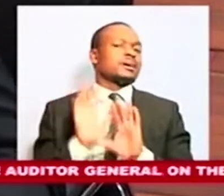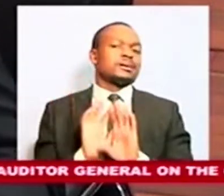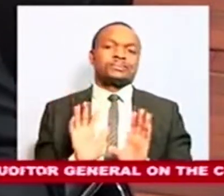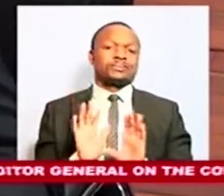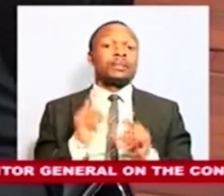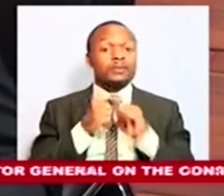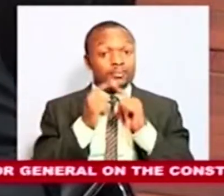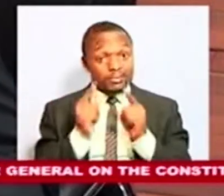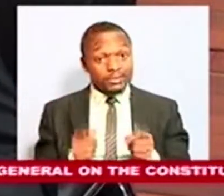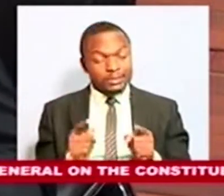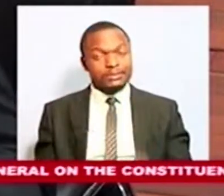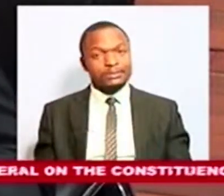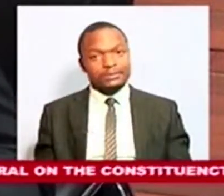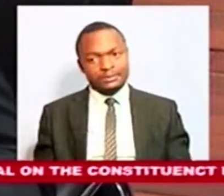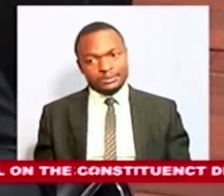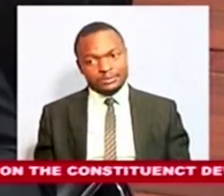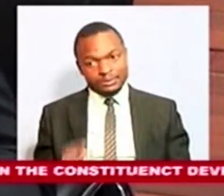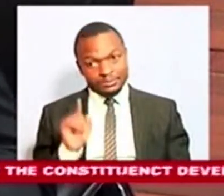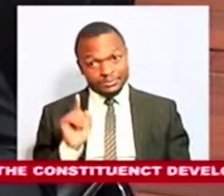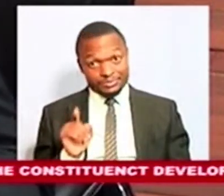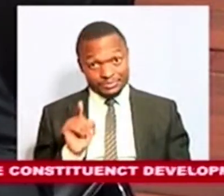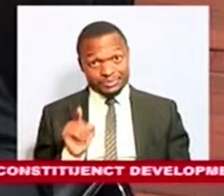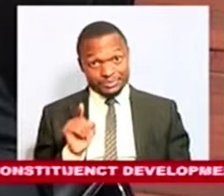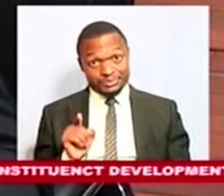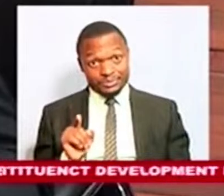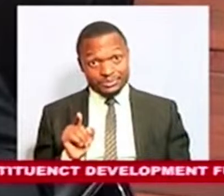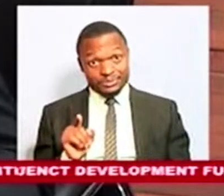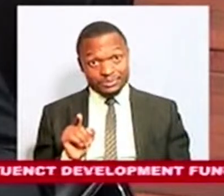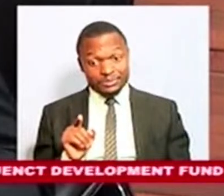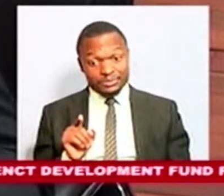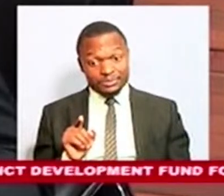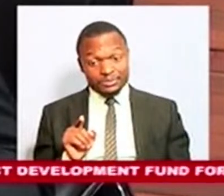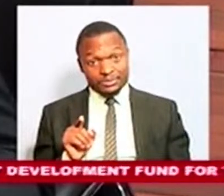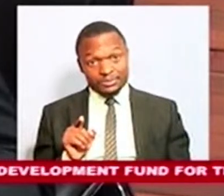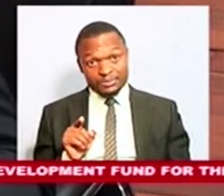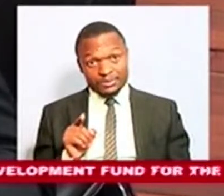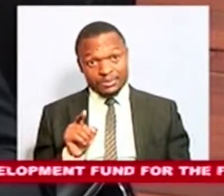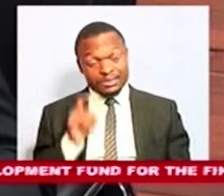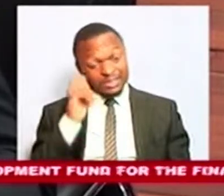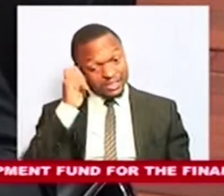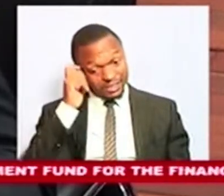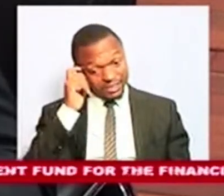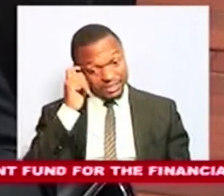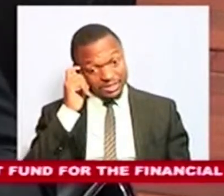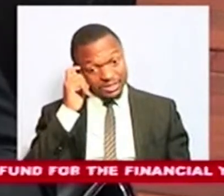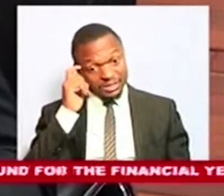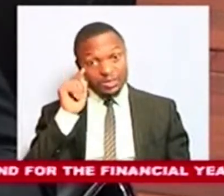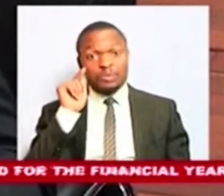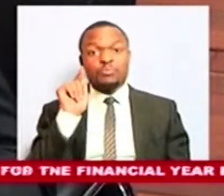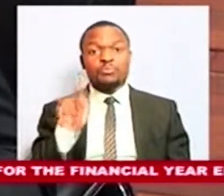But I'm curious, Chair, because there is even a way there,